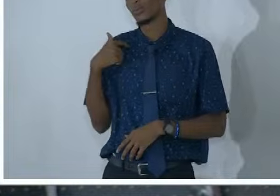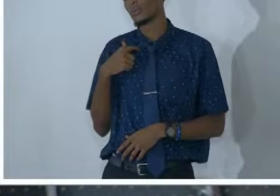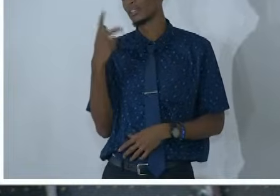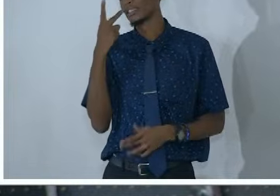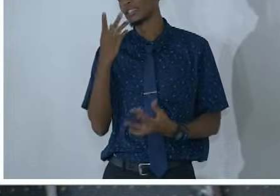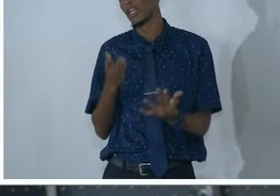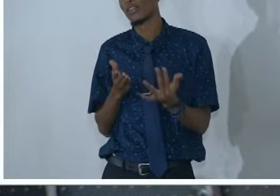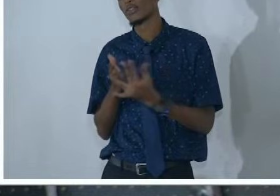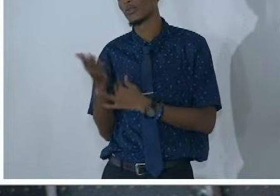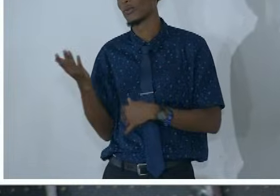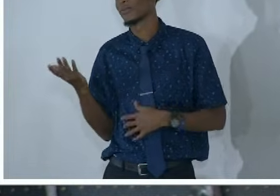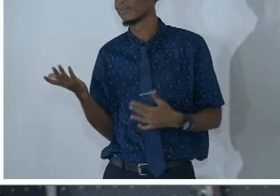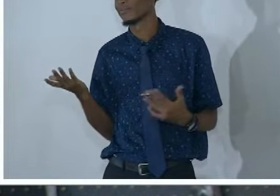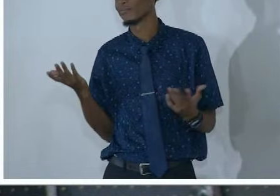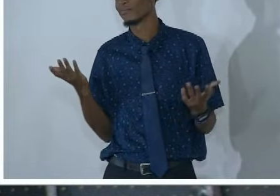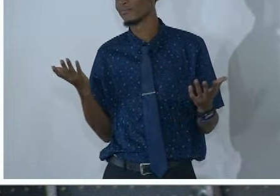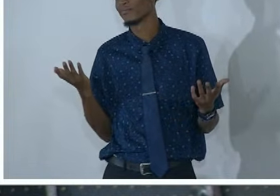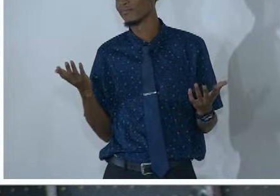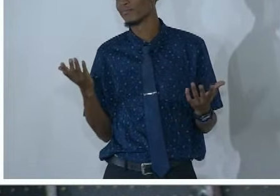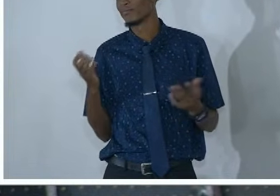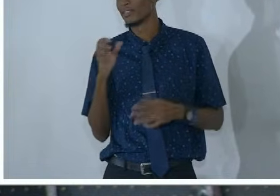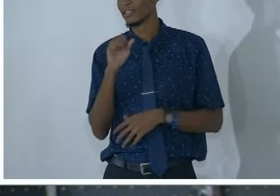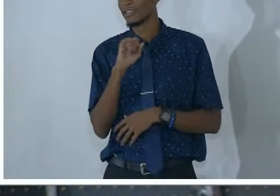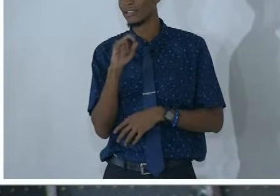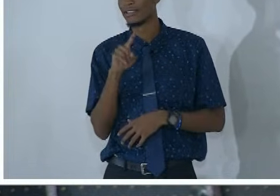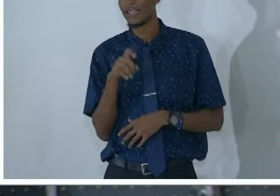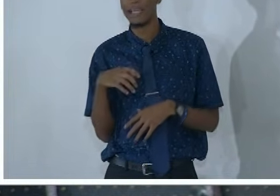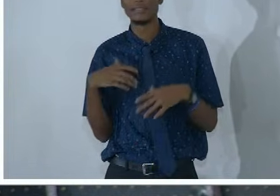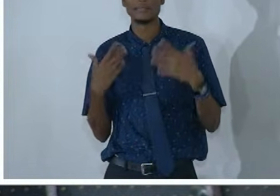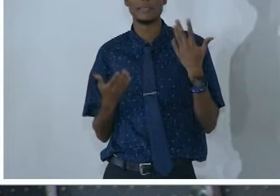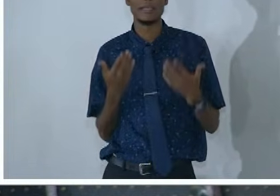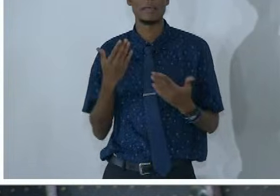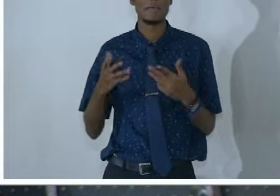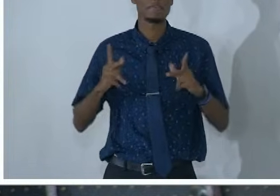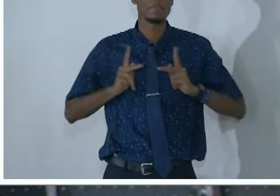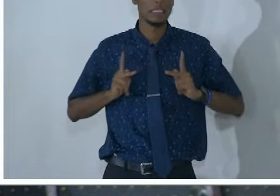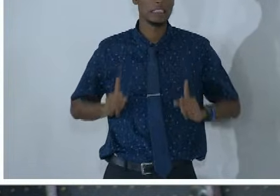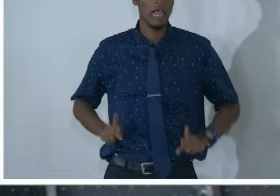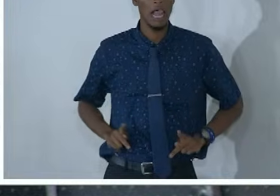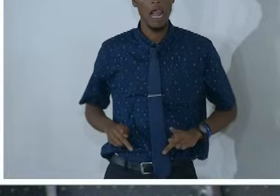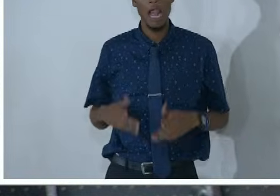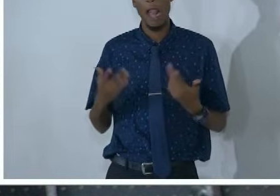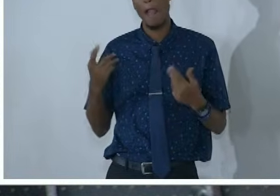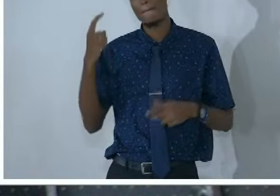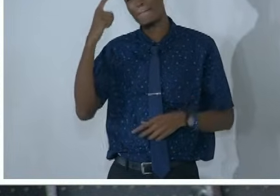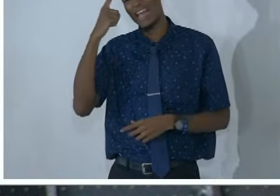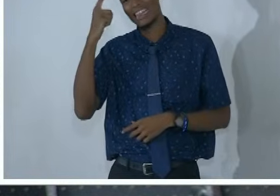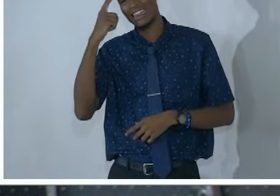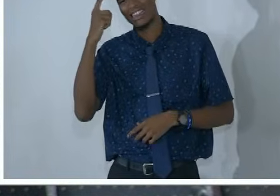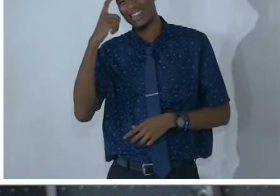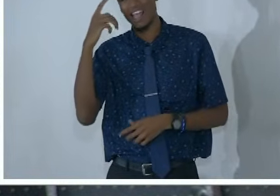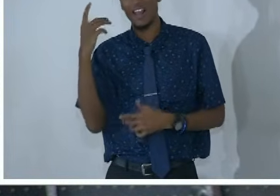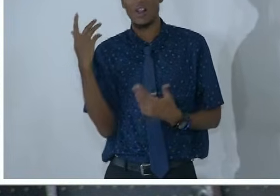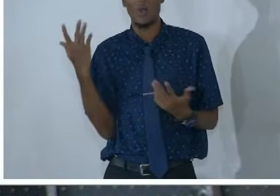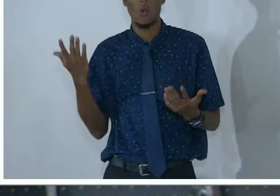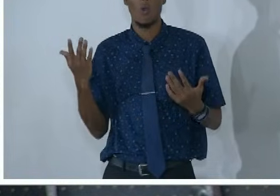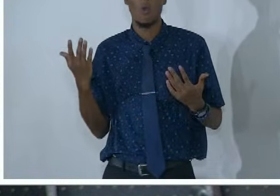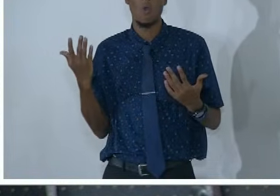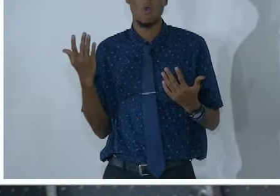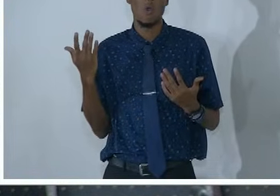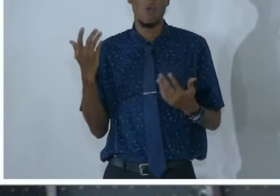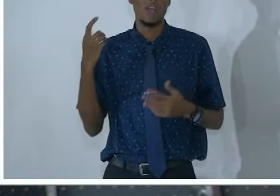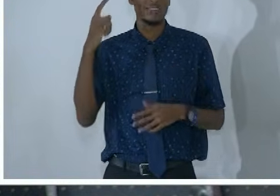through signs, whether it is physical, mental, or psychological. But in